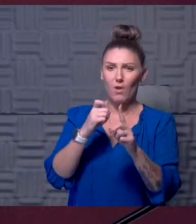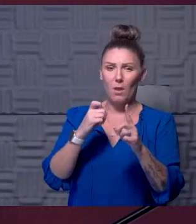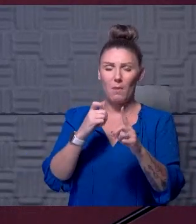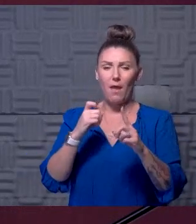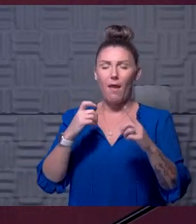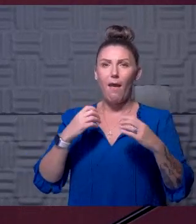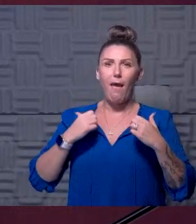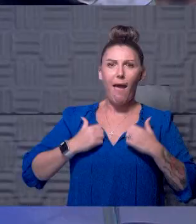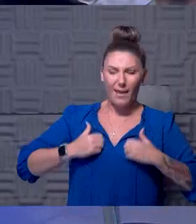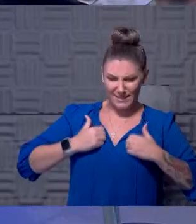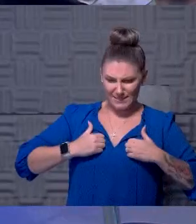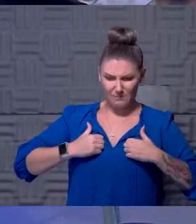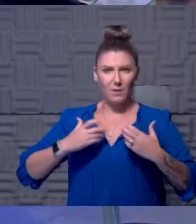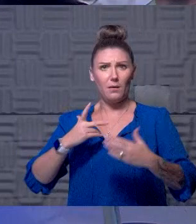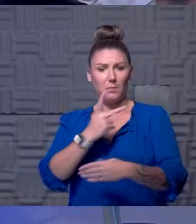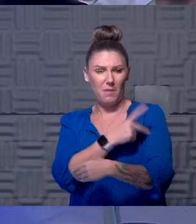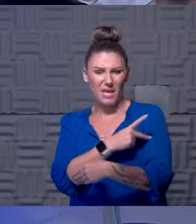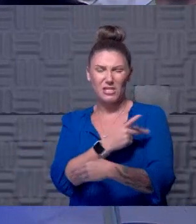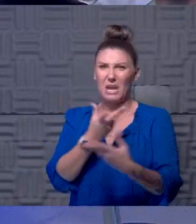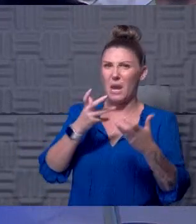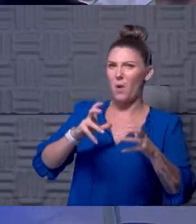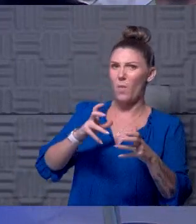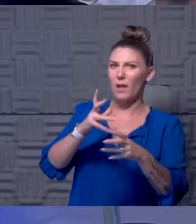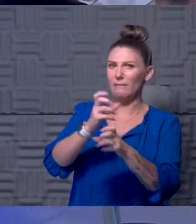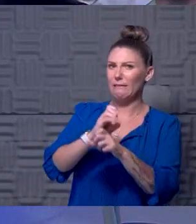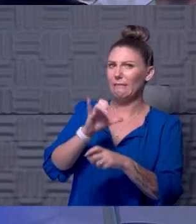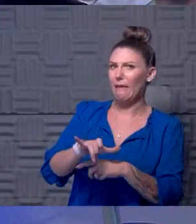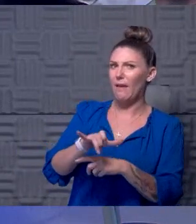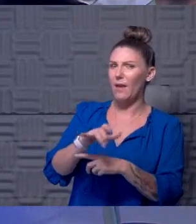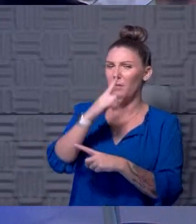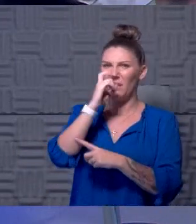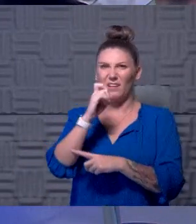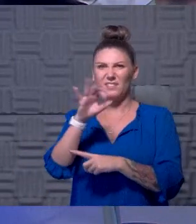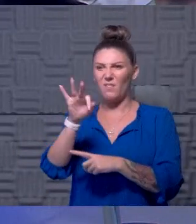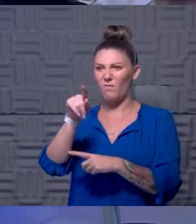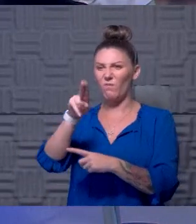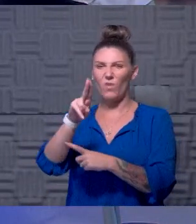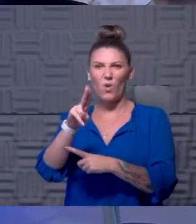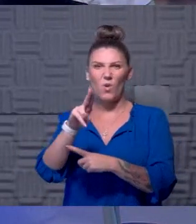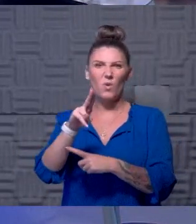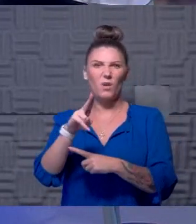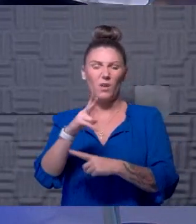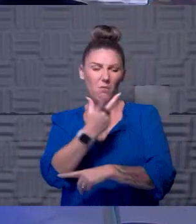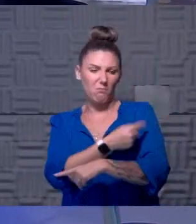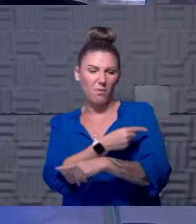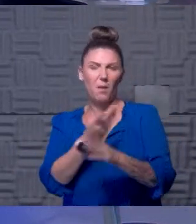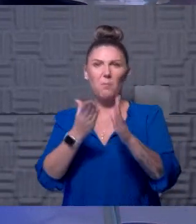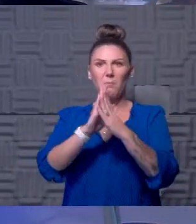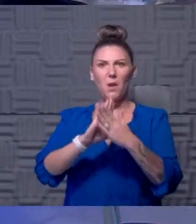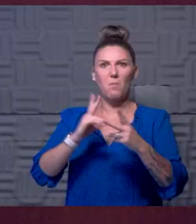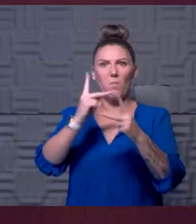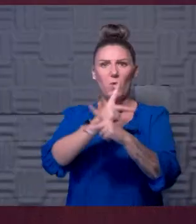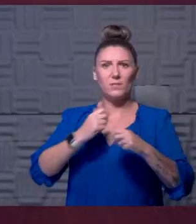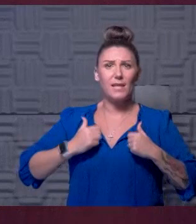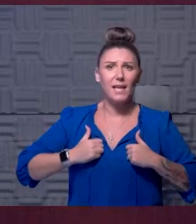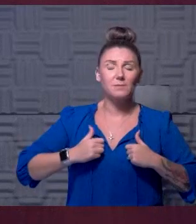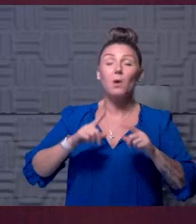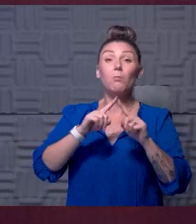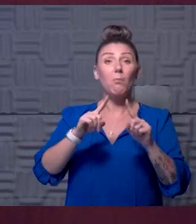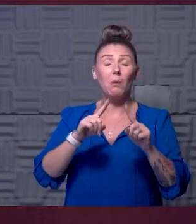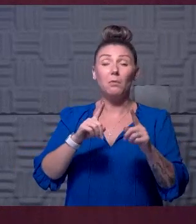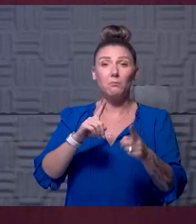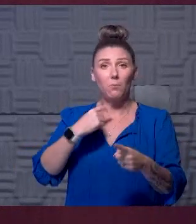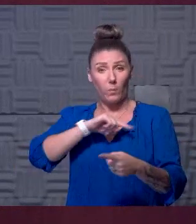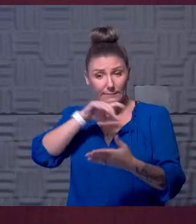don't want to get the flu shot because it makes my asthma worse. And I said, I don't understand. I don't think that's true, but let's study it. So